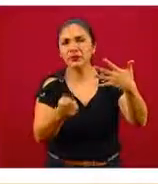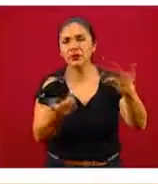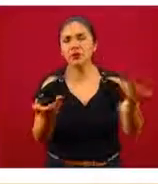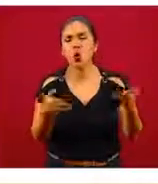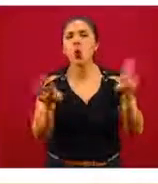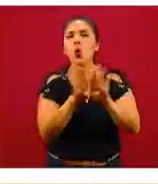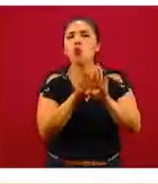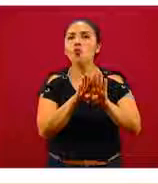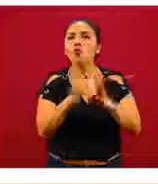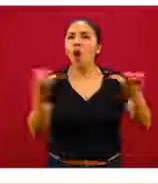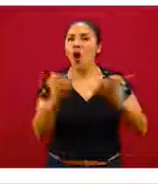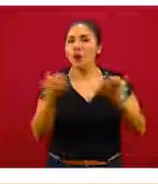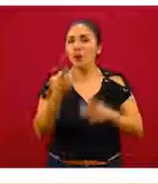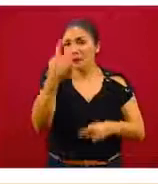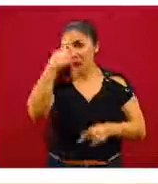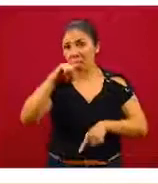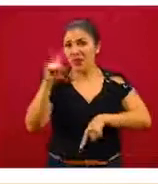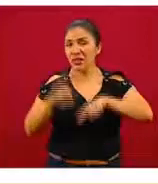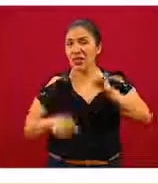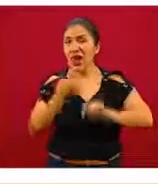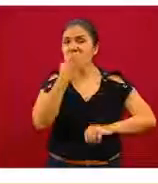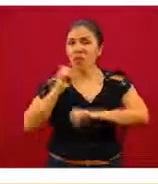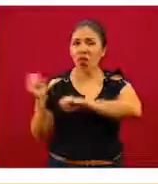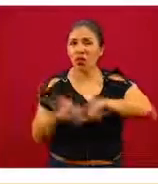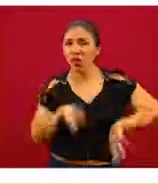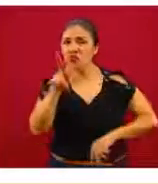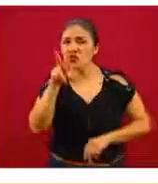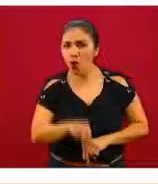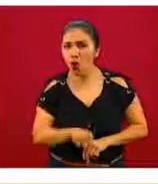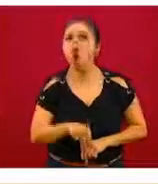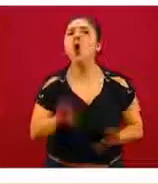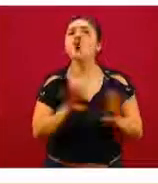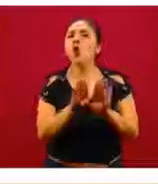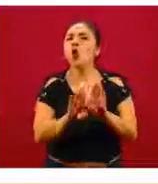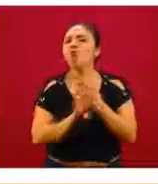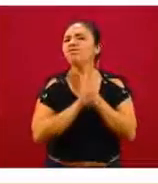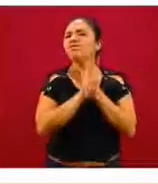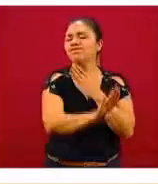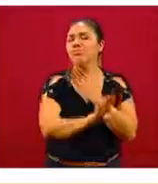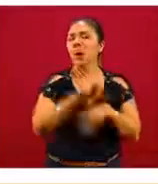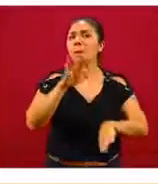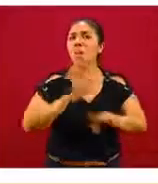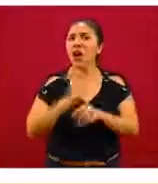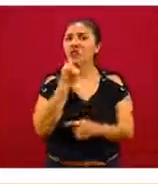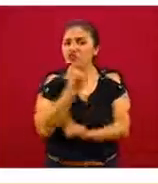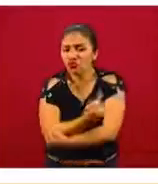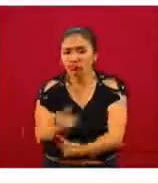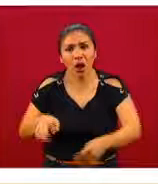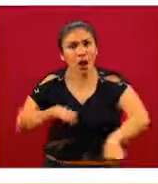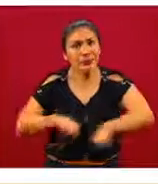other indicators? How are we going to contain having children dropping out of